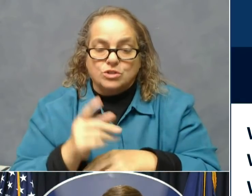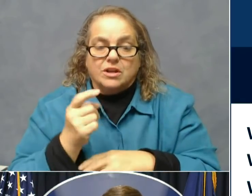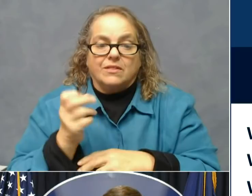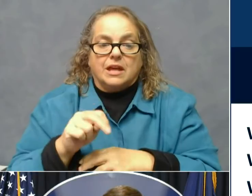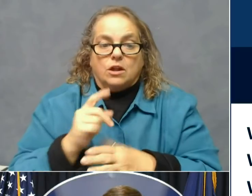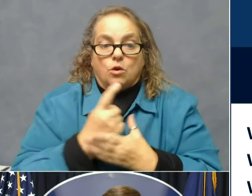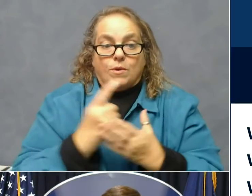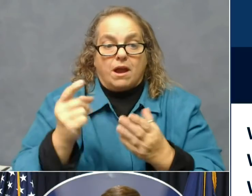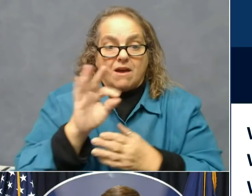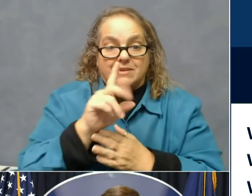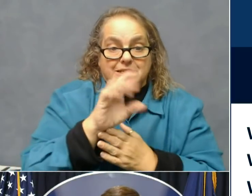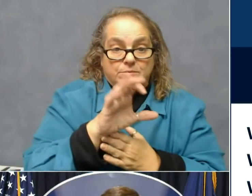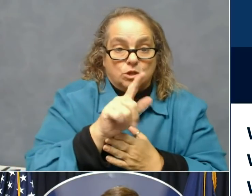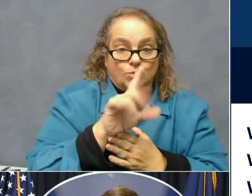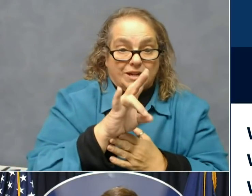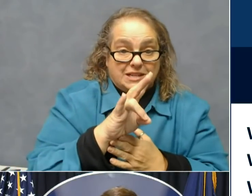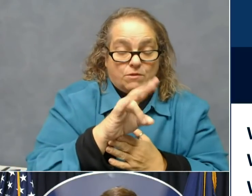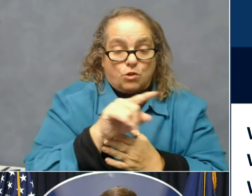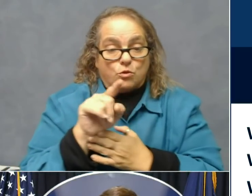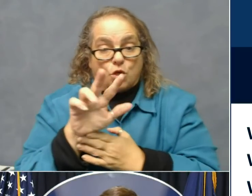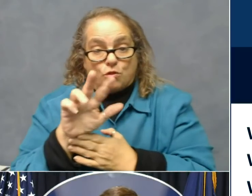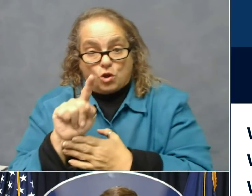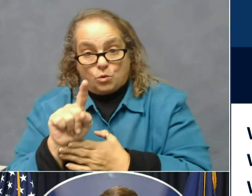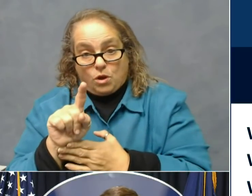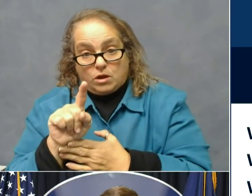the 31st, we will get